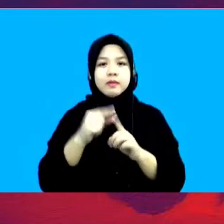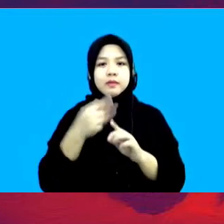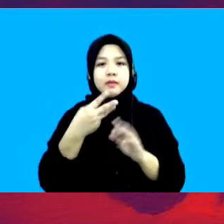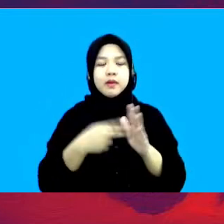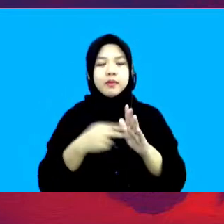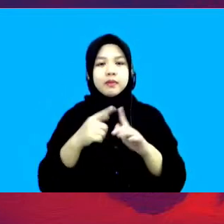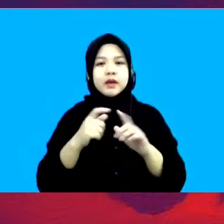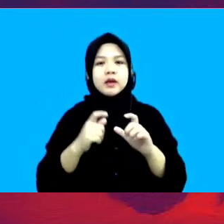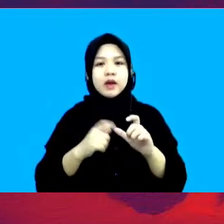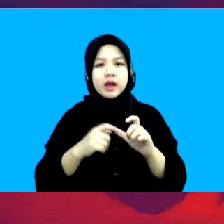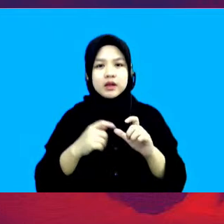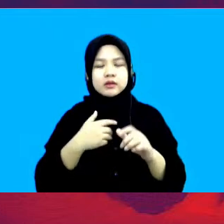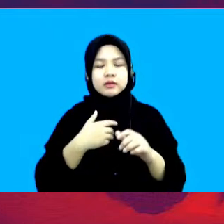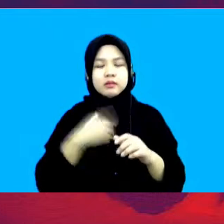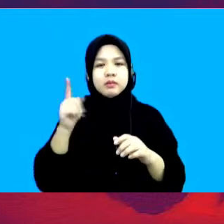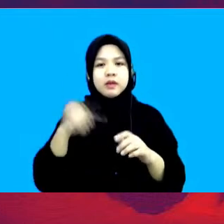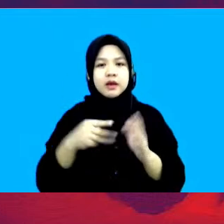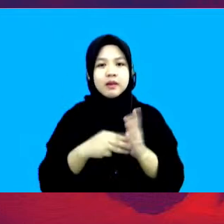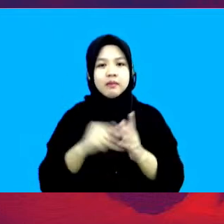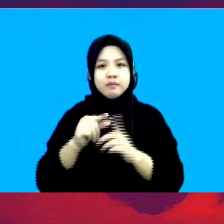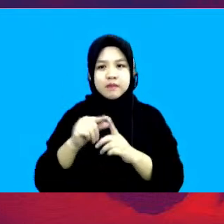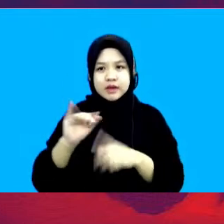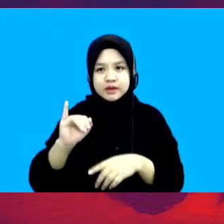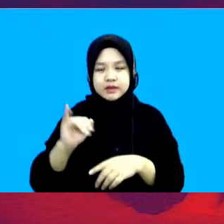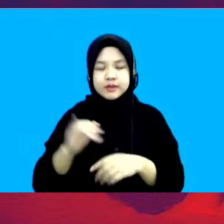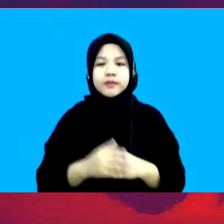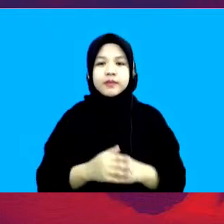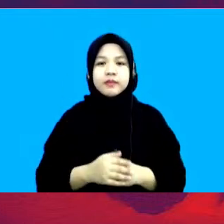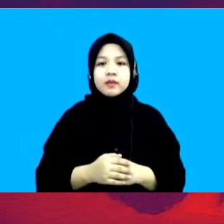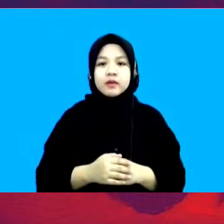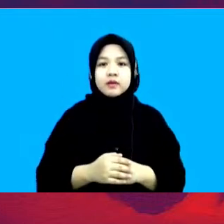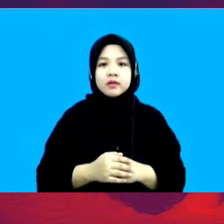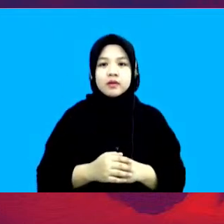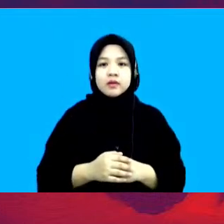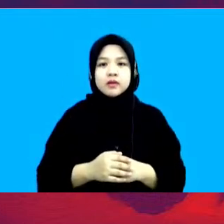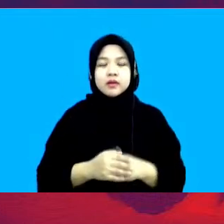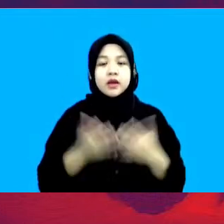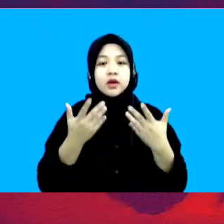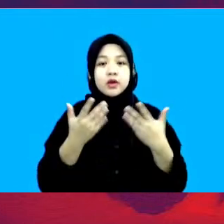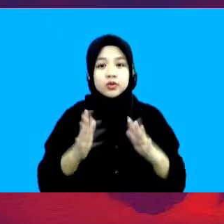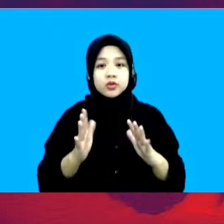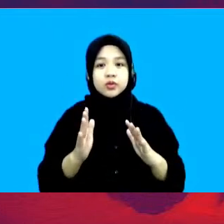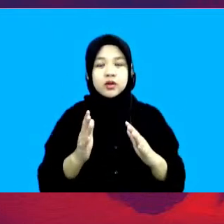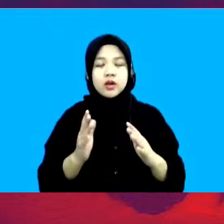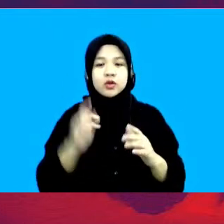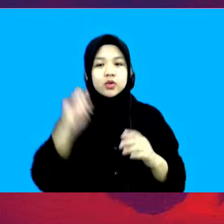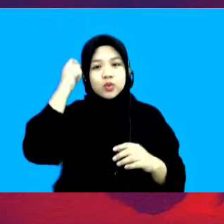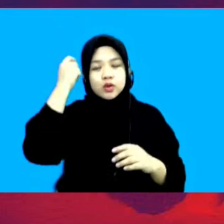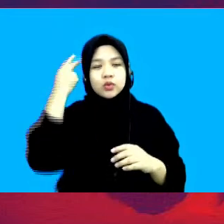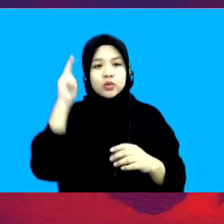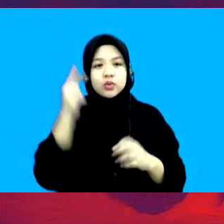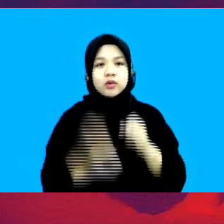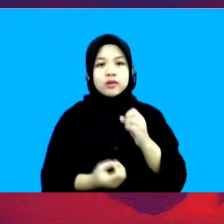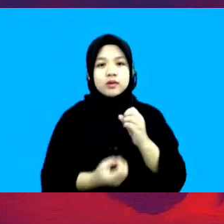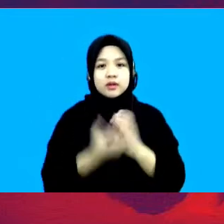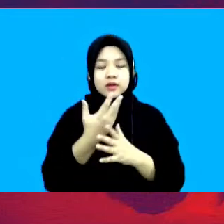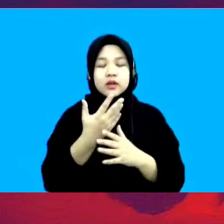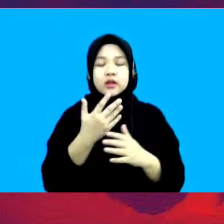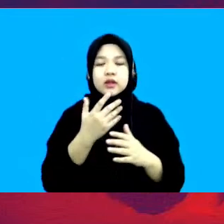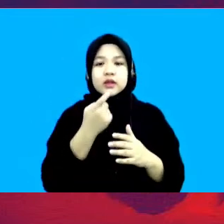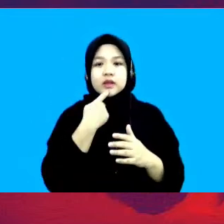look at from the single perspective, but we have to think about the policy can be co-benefits for other aspects as well. Yeah.